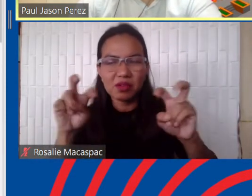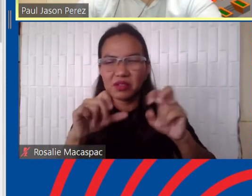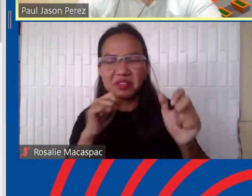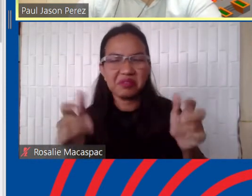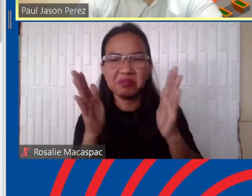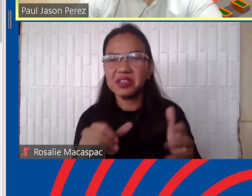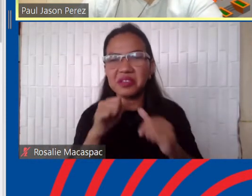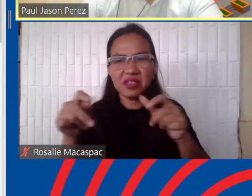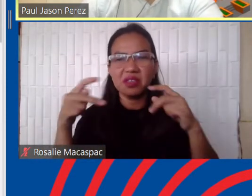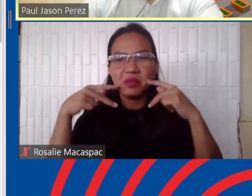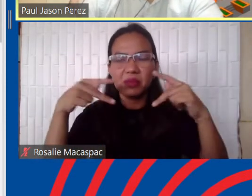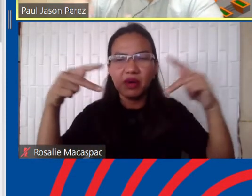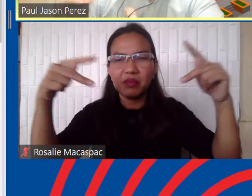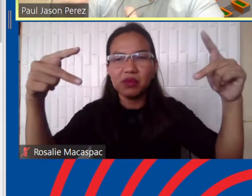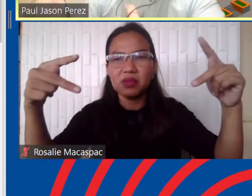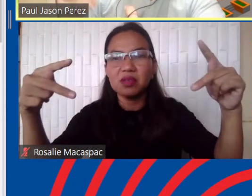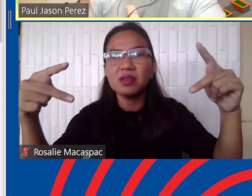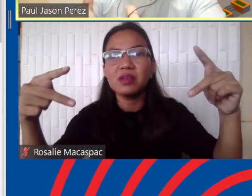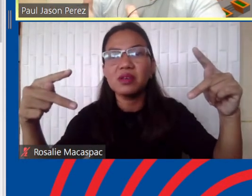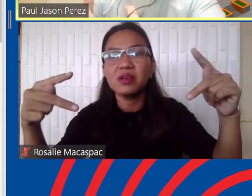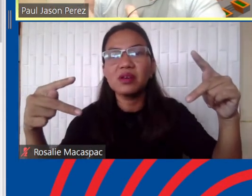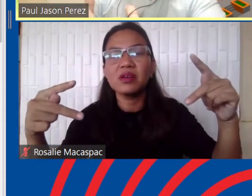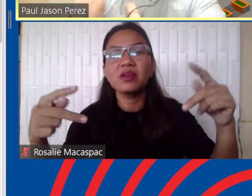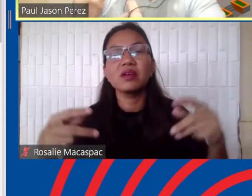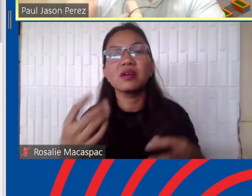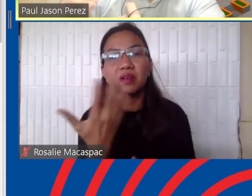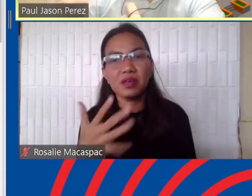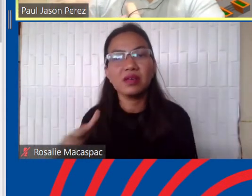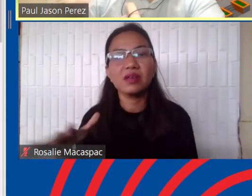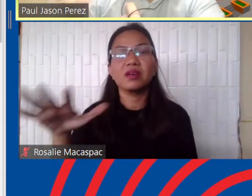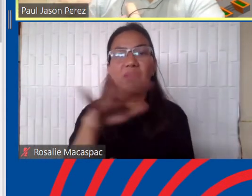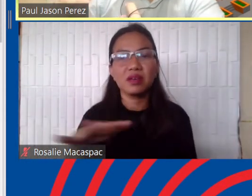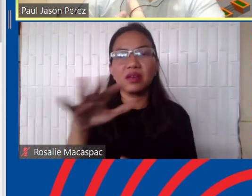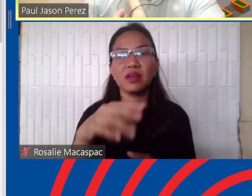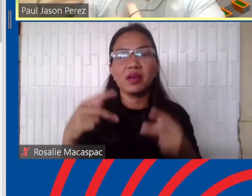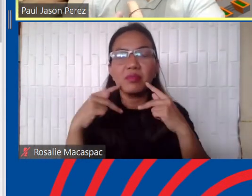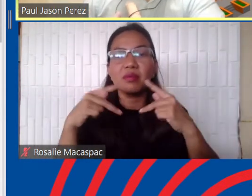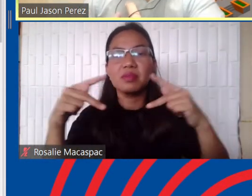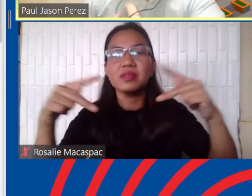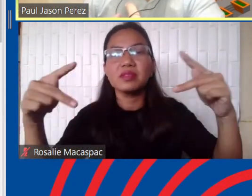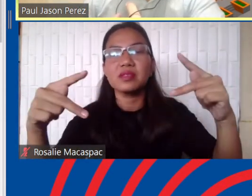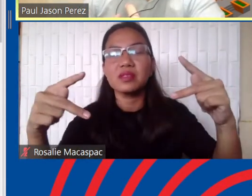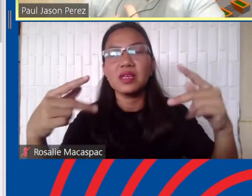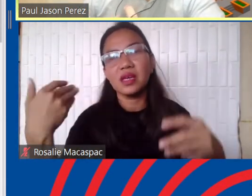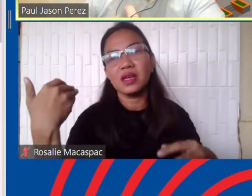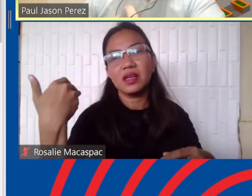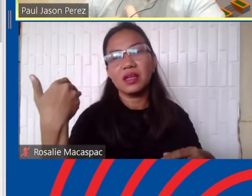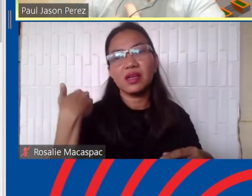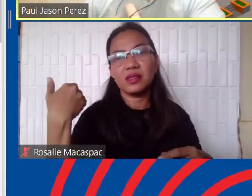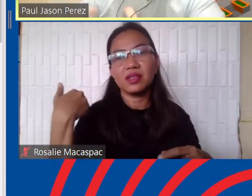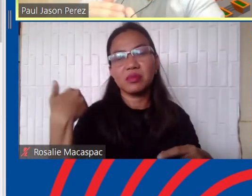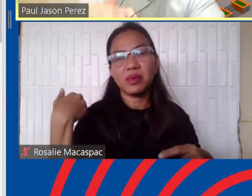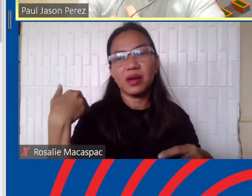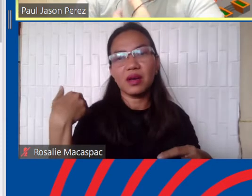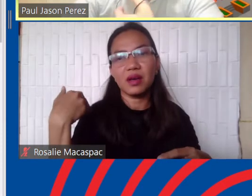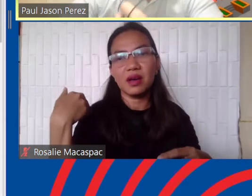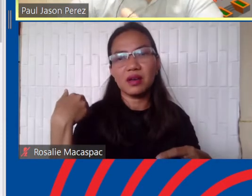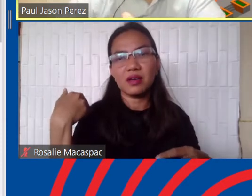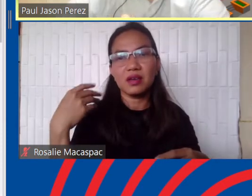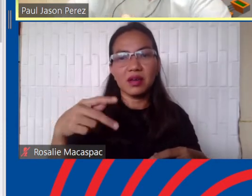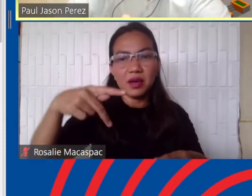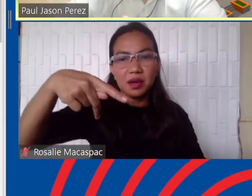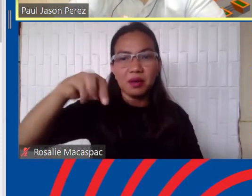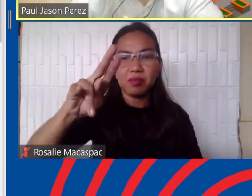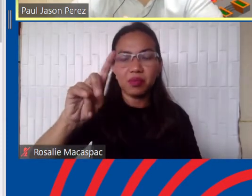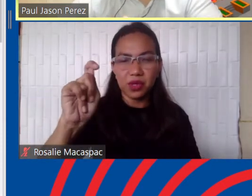nagpa-publish. They publish preprints. No, yung mga hindi pa na paper review. They can use the